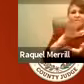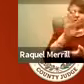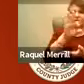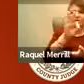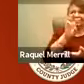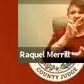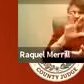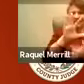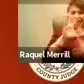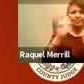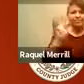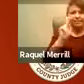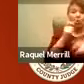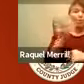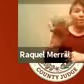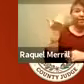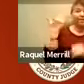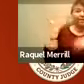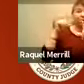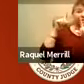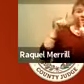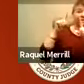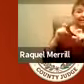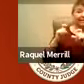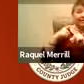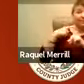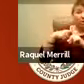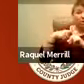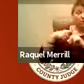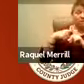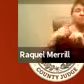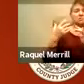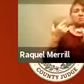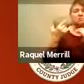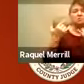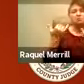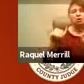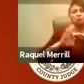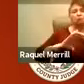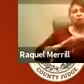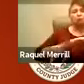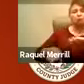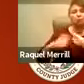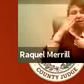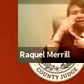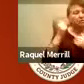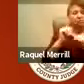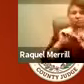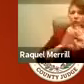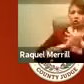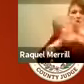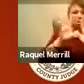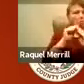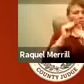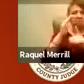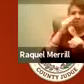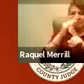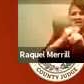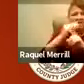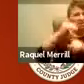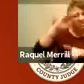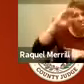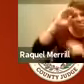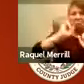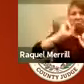12,965 people that had previously tested positive. We've released them because they have no fevers or no